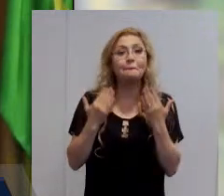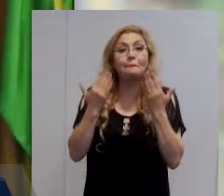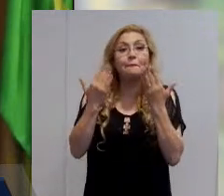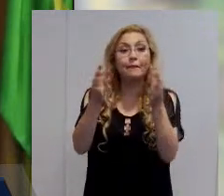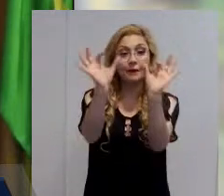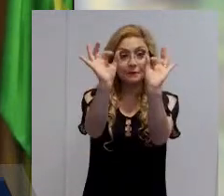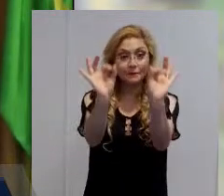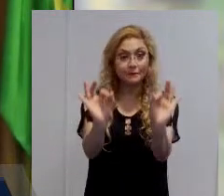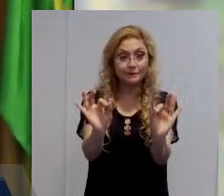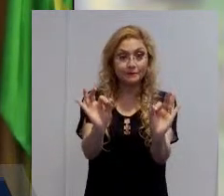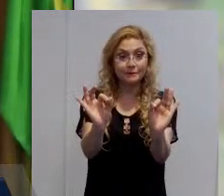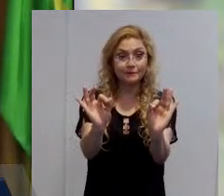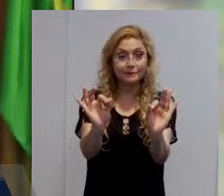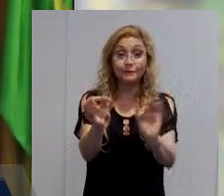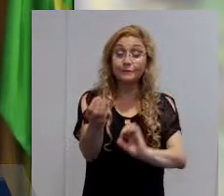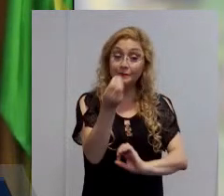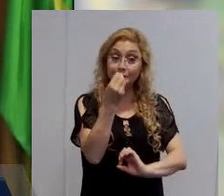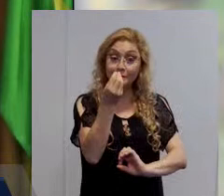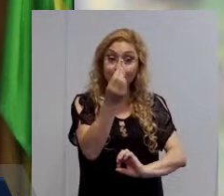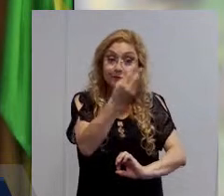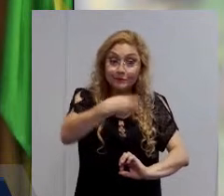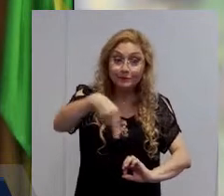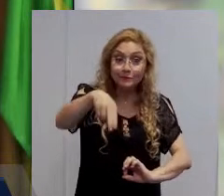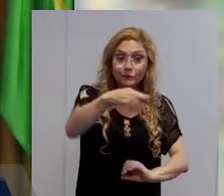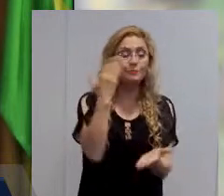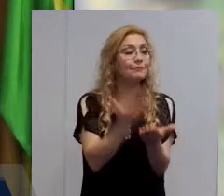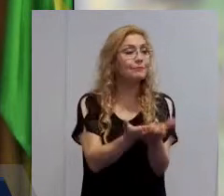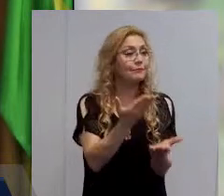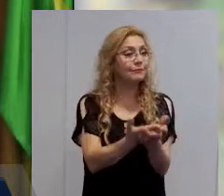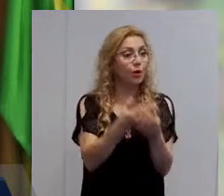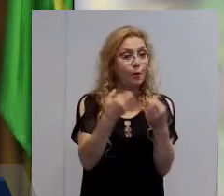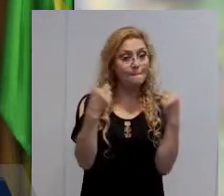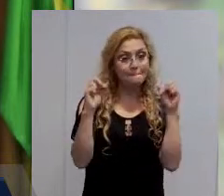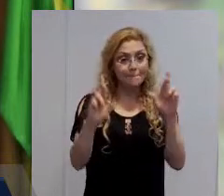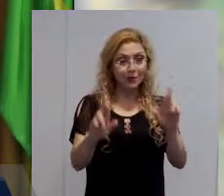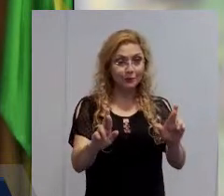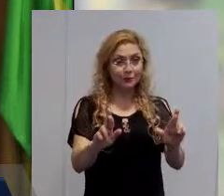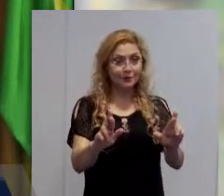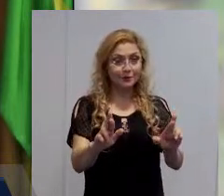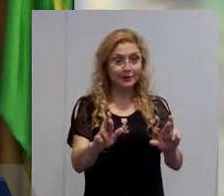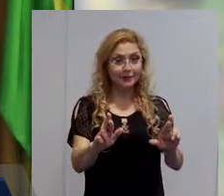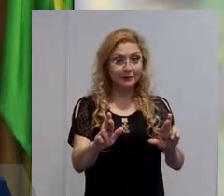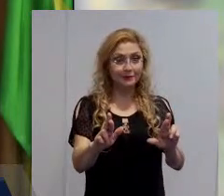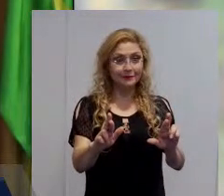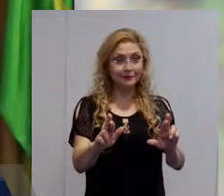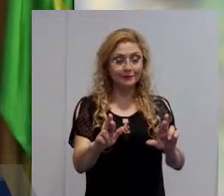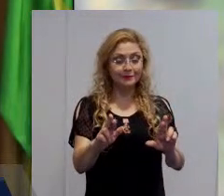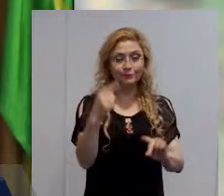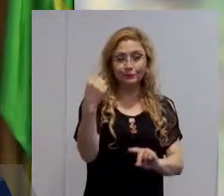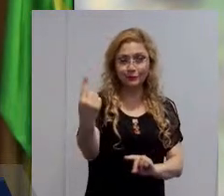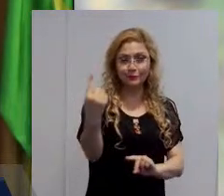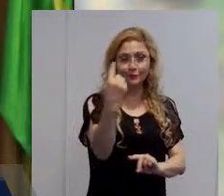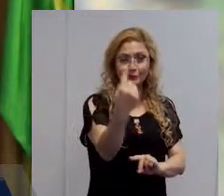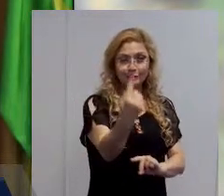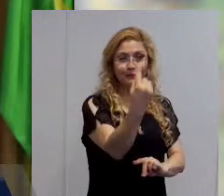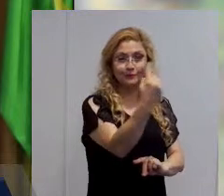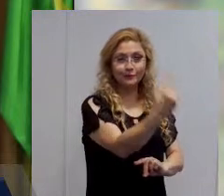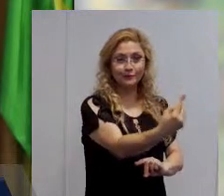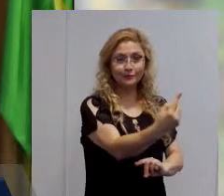but we need everything that the great earth is able to do so. So let's take advantage of this opportunity and